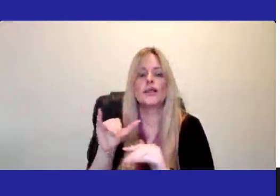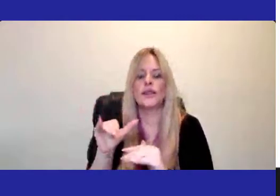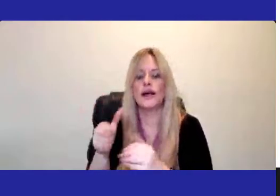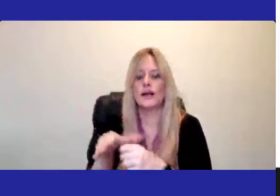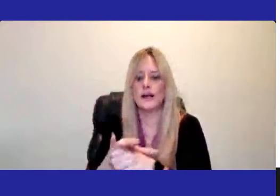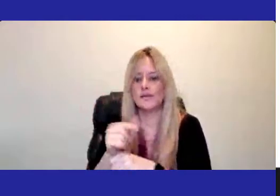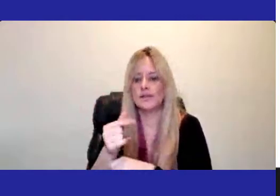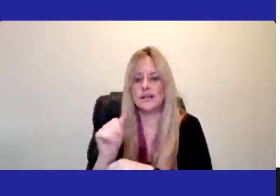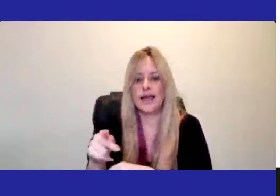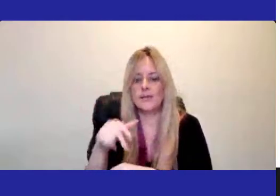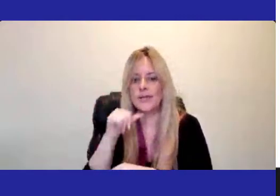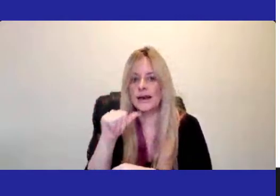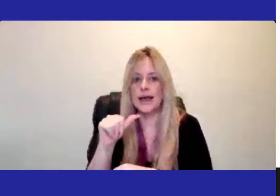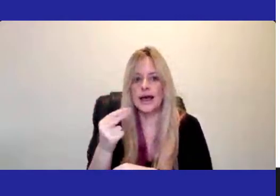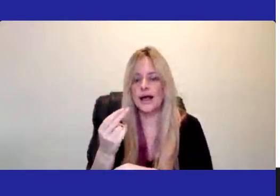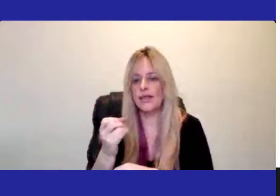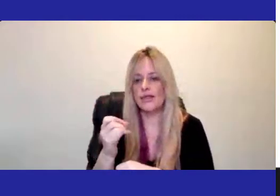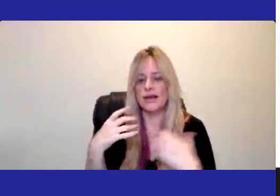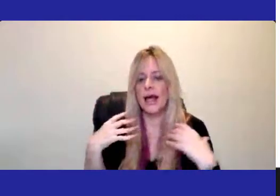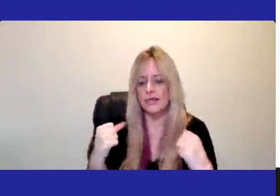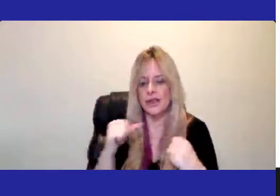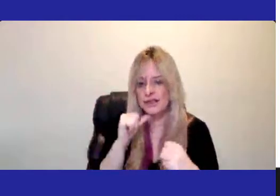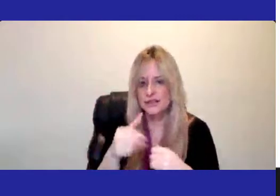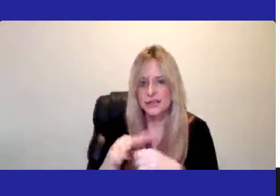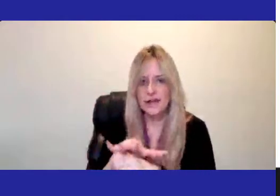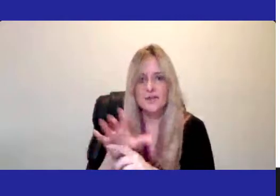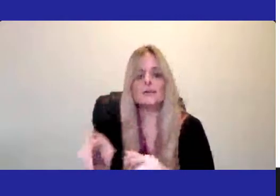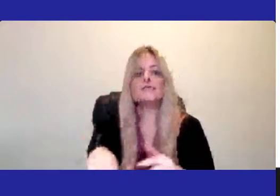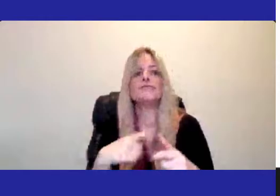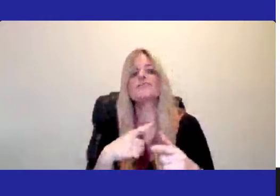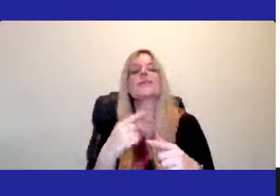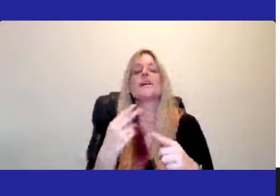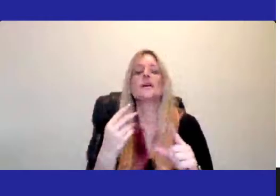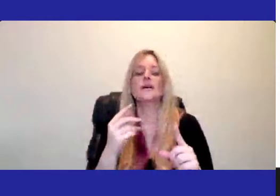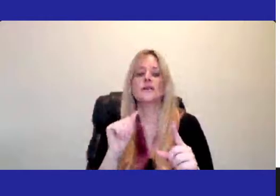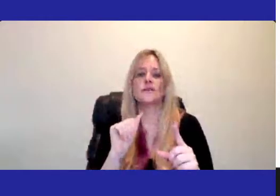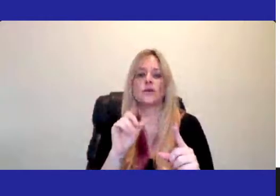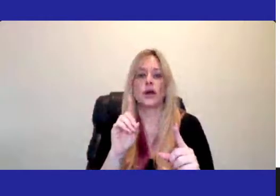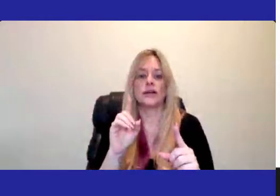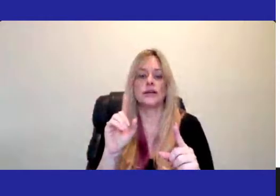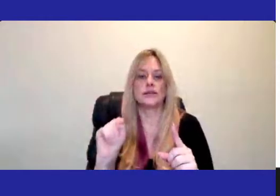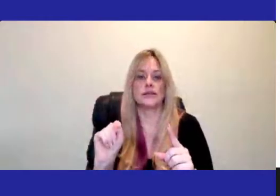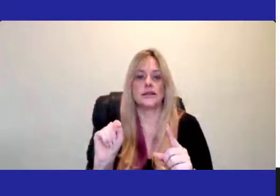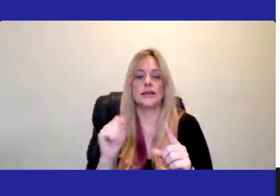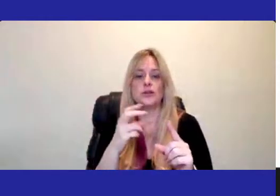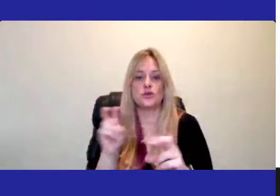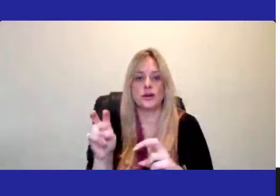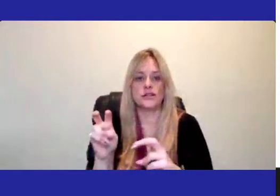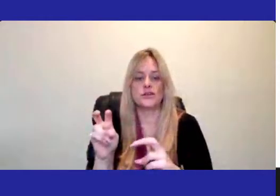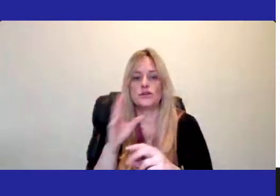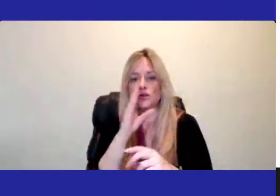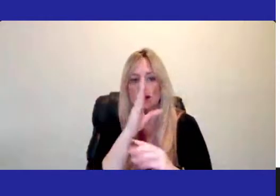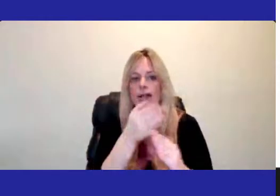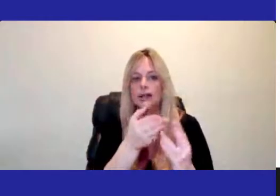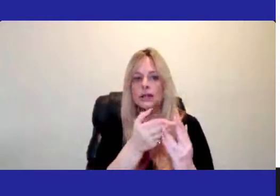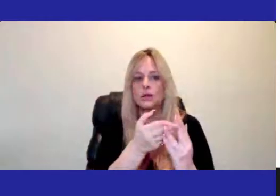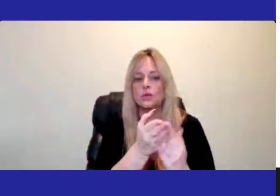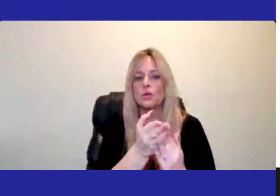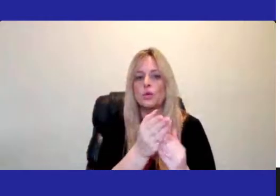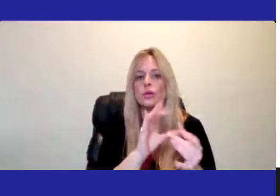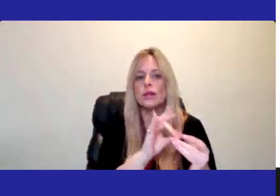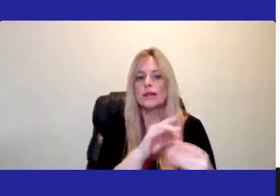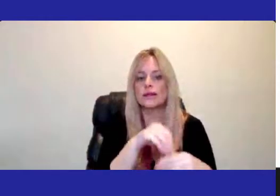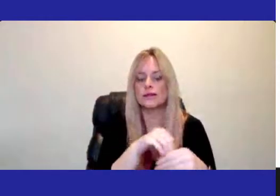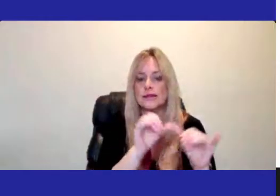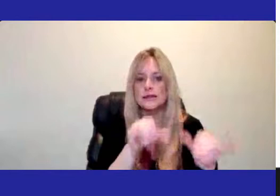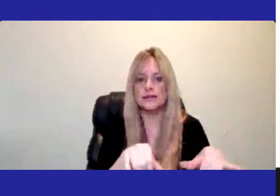for H&H, we receive the ADT transfers directly through our links with the system, but for non-H&H, this information